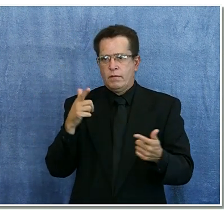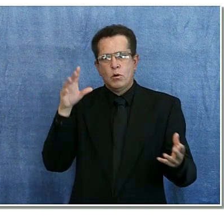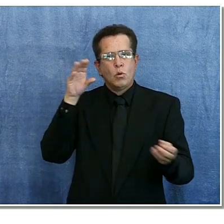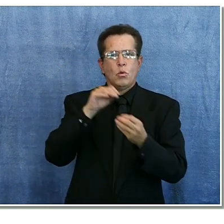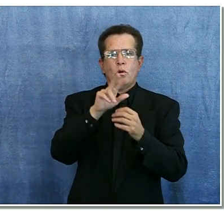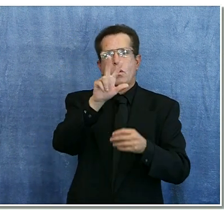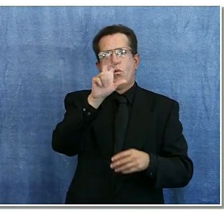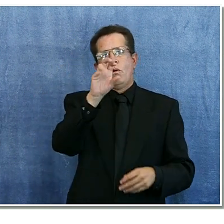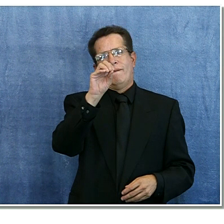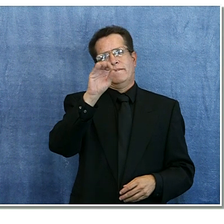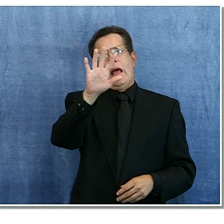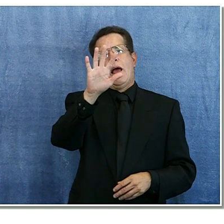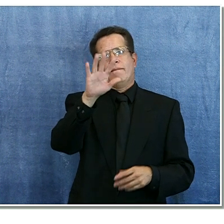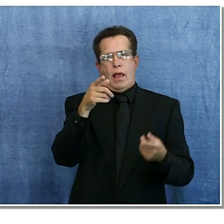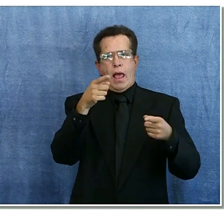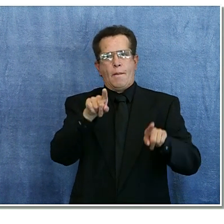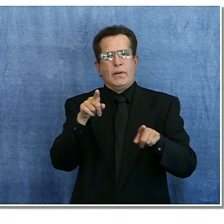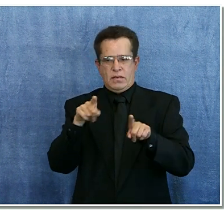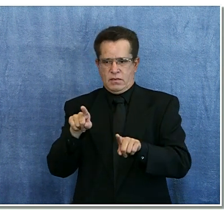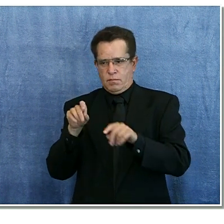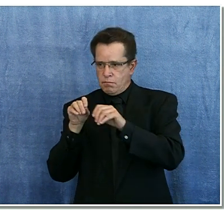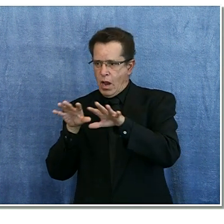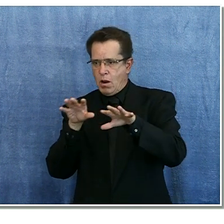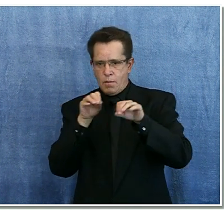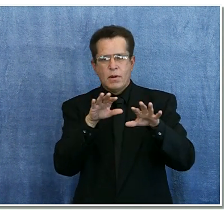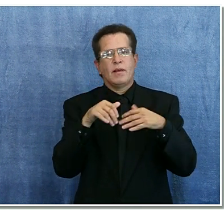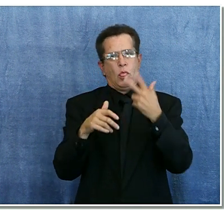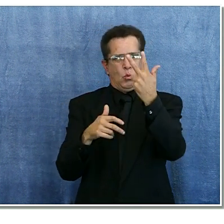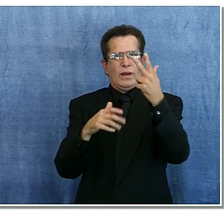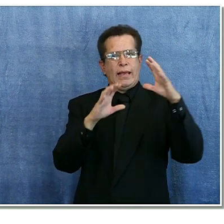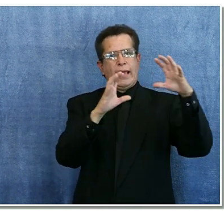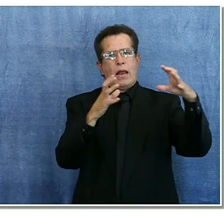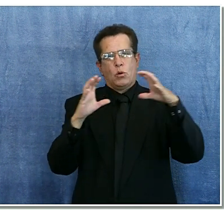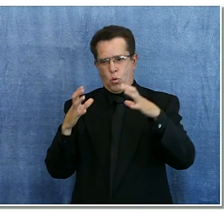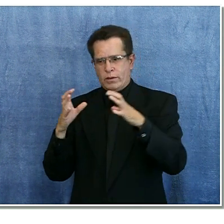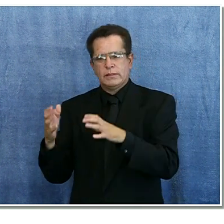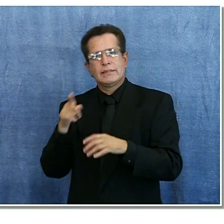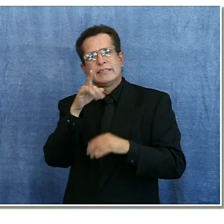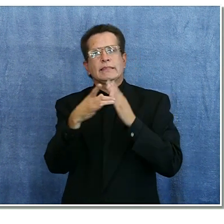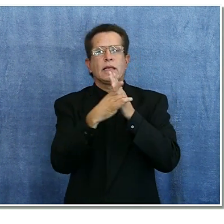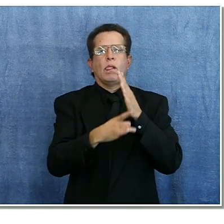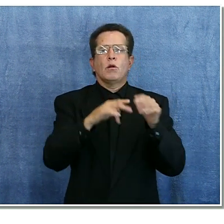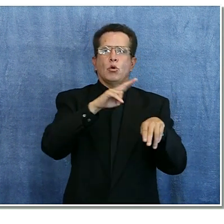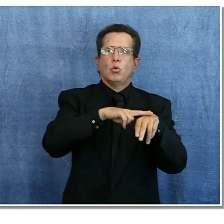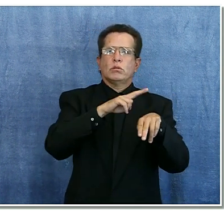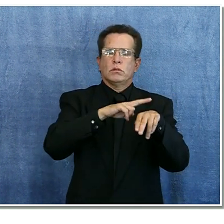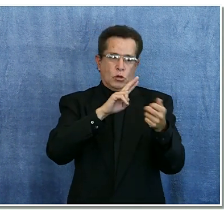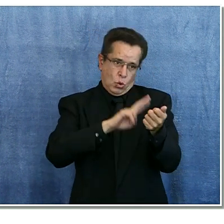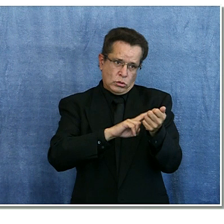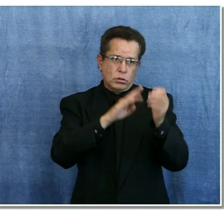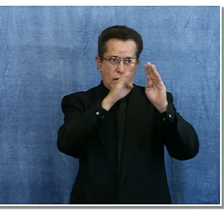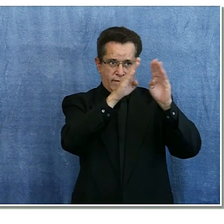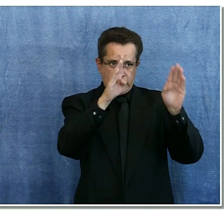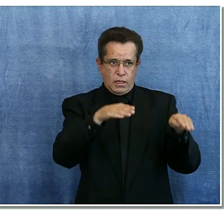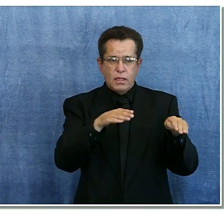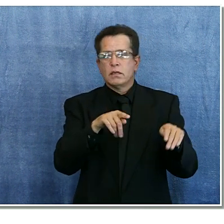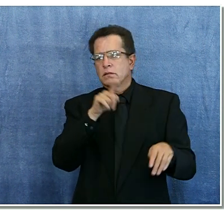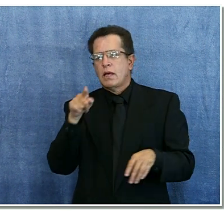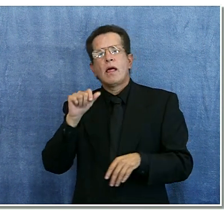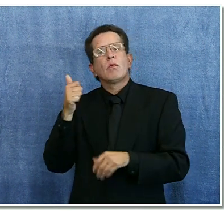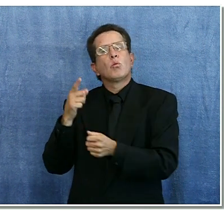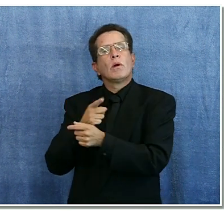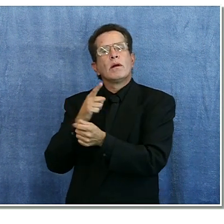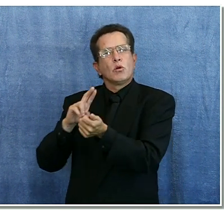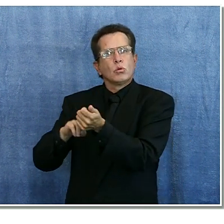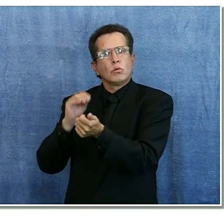total outbreaks occurring in 3 categories: skilled nursing facilities, other congregate settings,